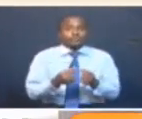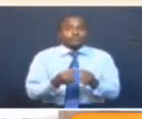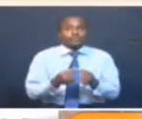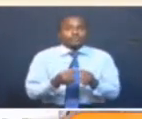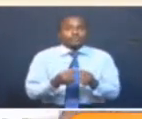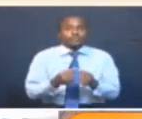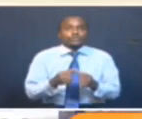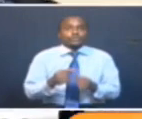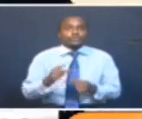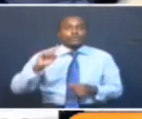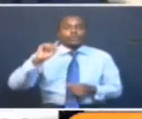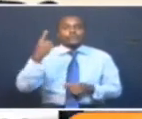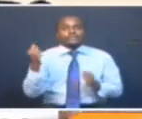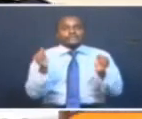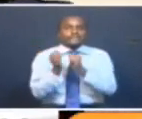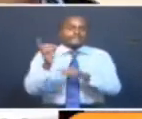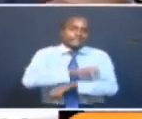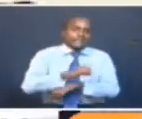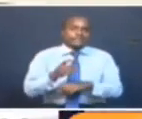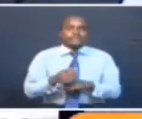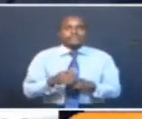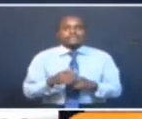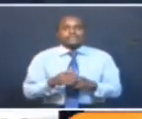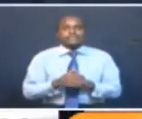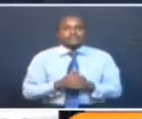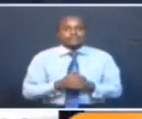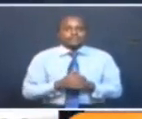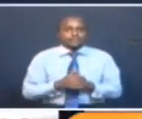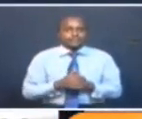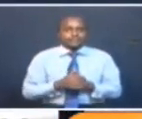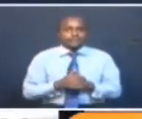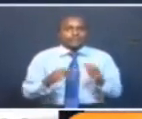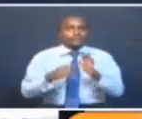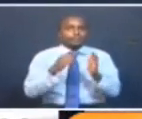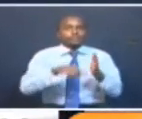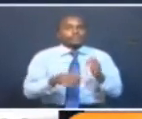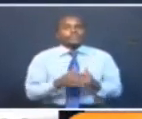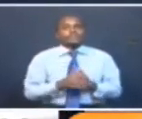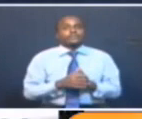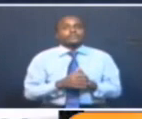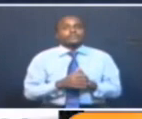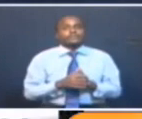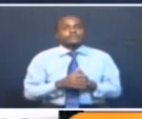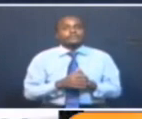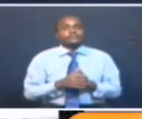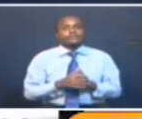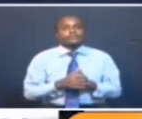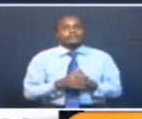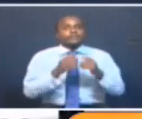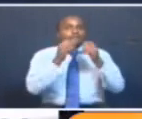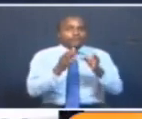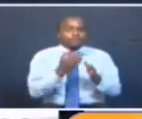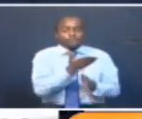once in 10 days, 20 days, I'm there. Yeah. So the point is that if they feel